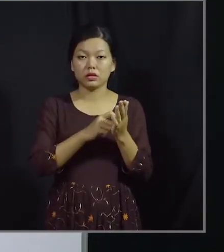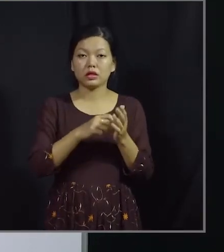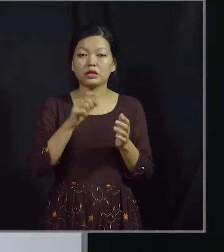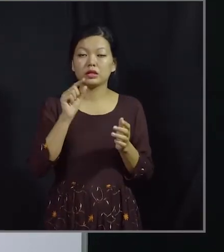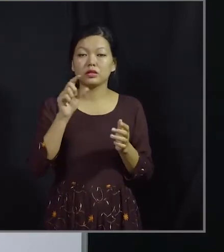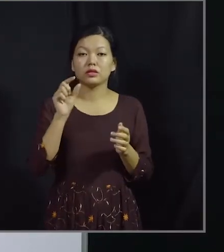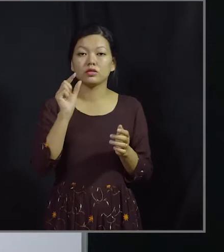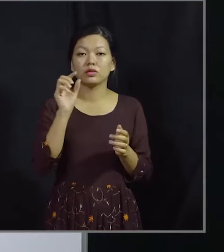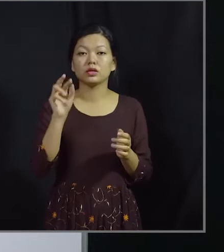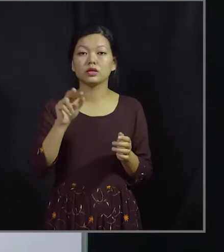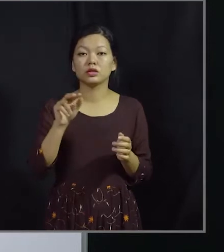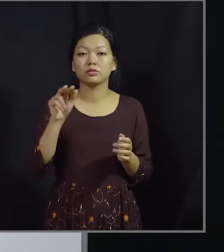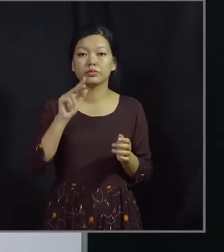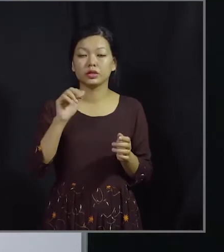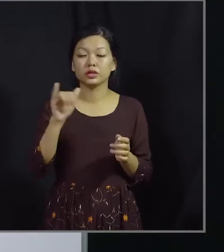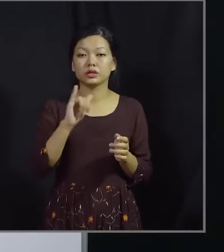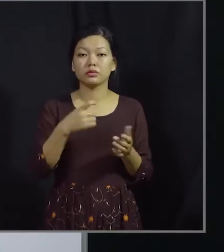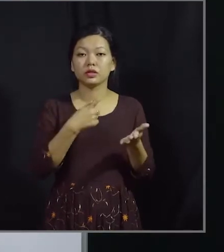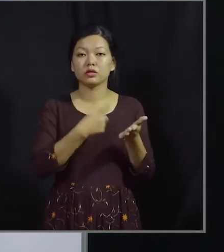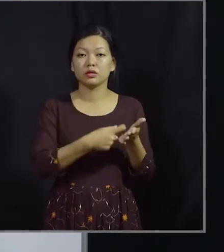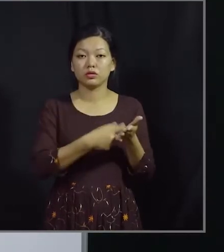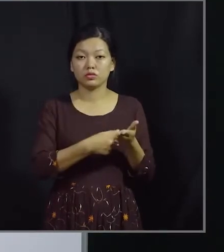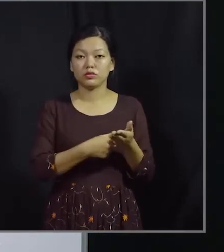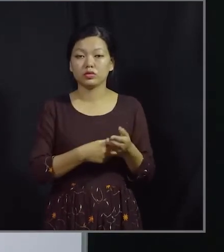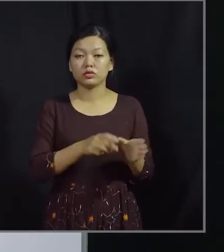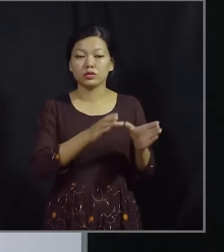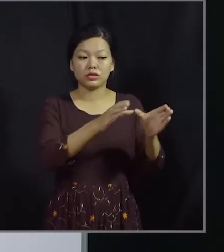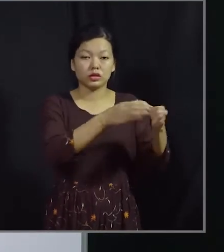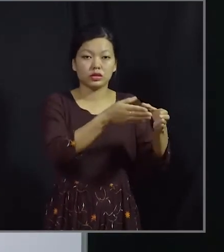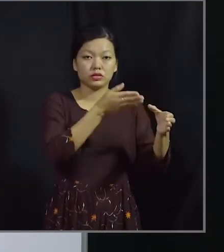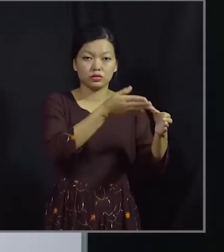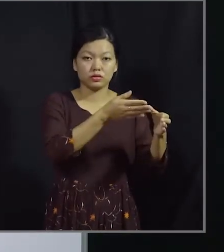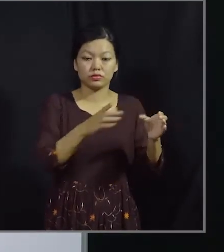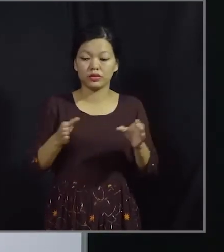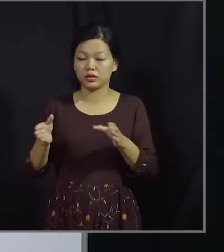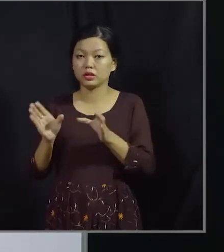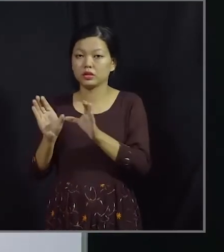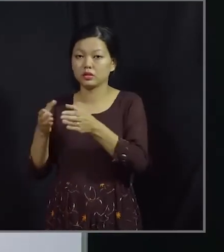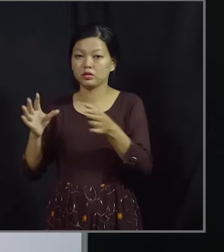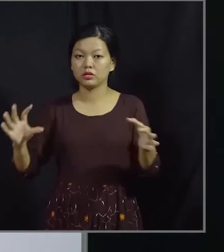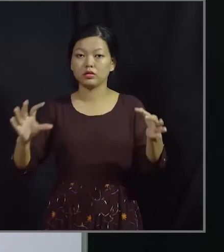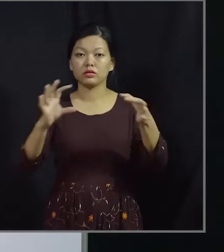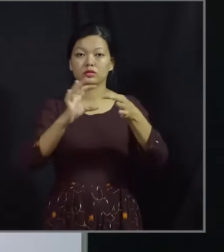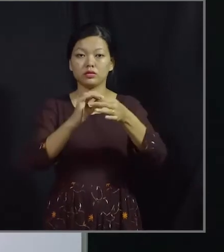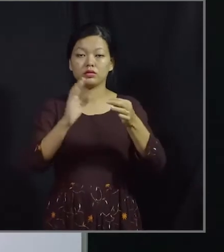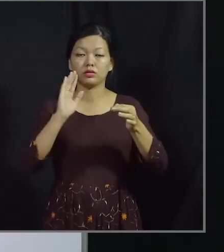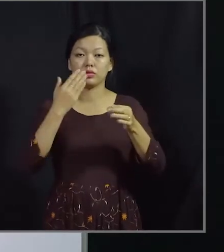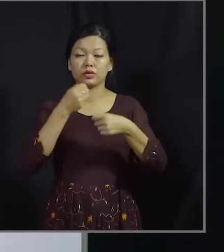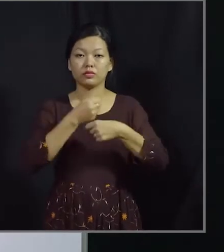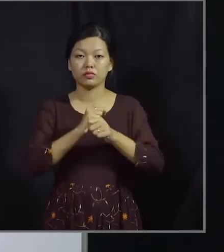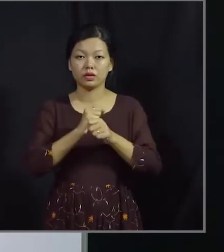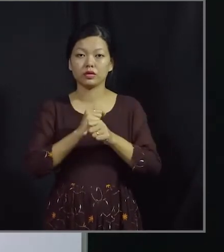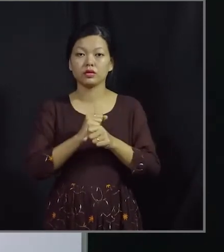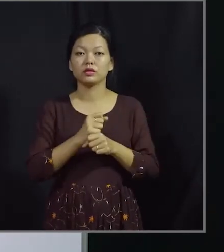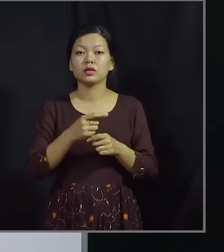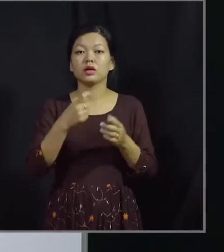where how much share has to be owned by the parent partner or to the other partner. At the same